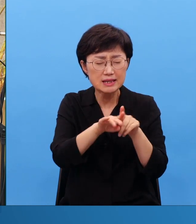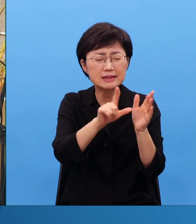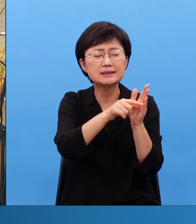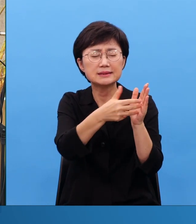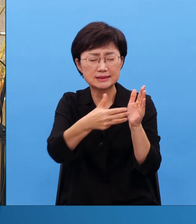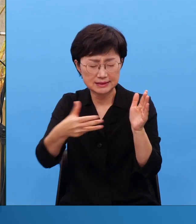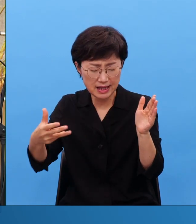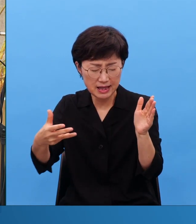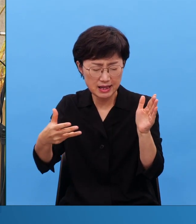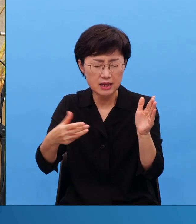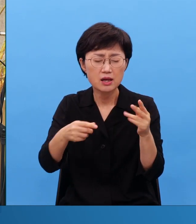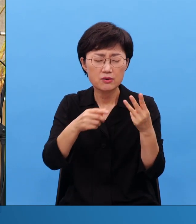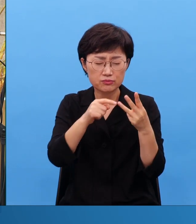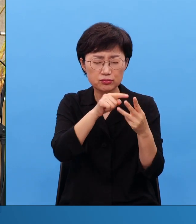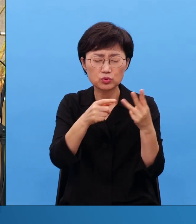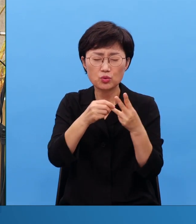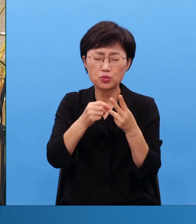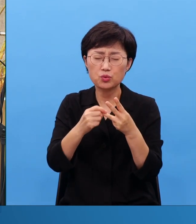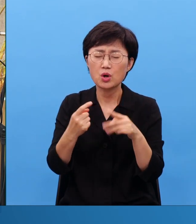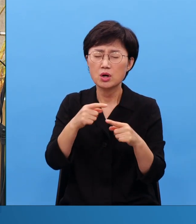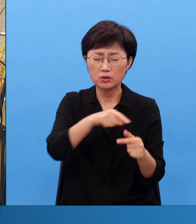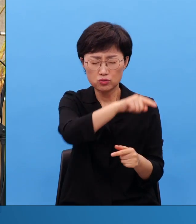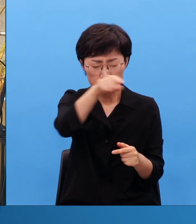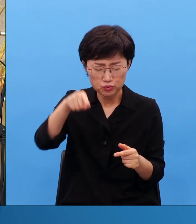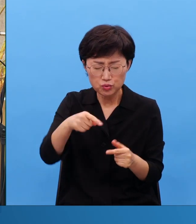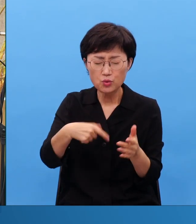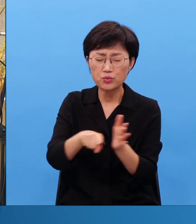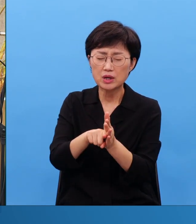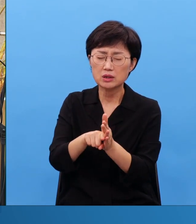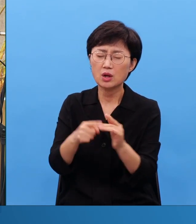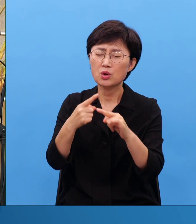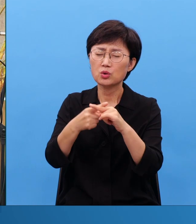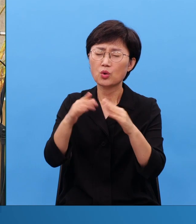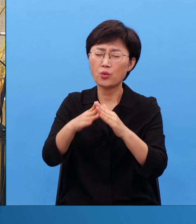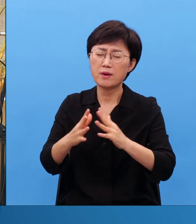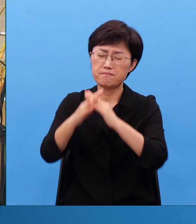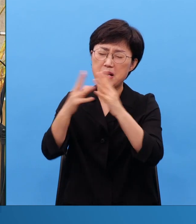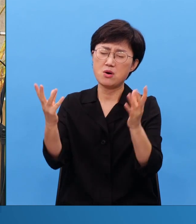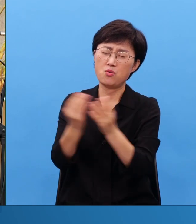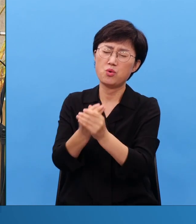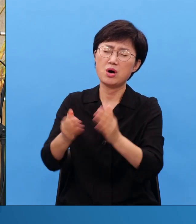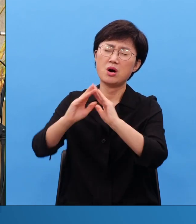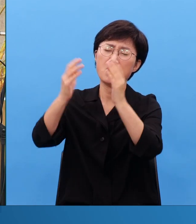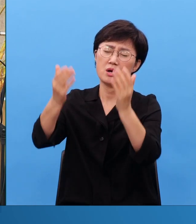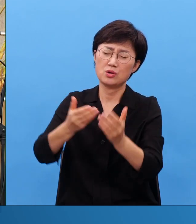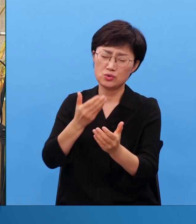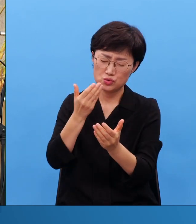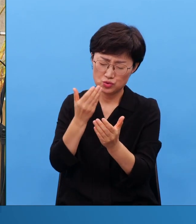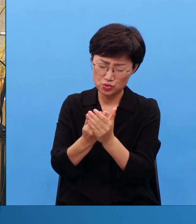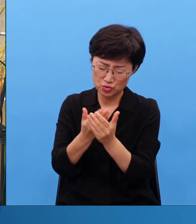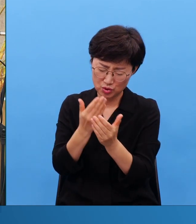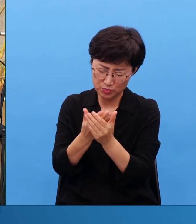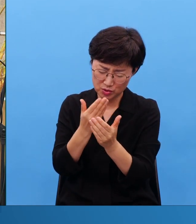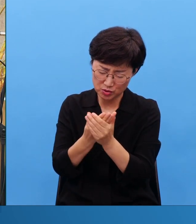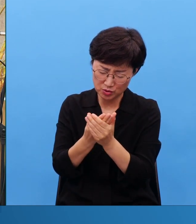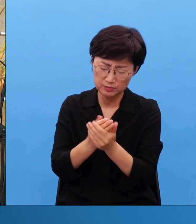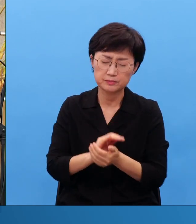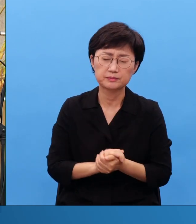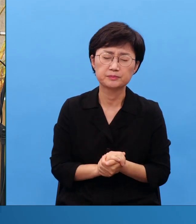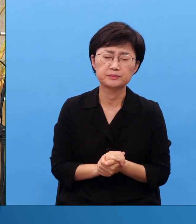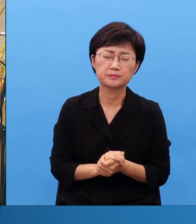may 1,000 partisans be raised to establish a church that is equipped with the three courtyards that you desire and prepare the age for the 3-day